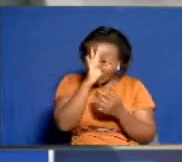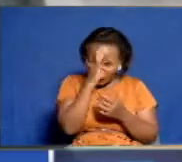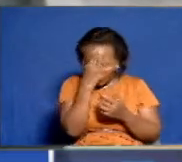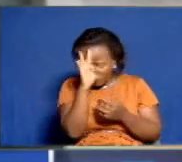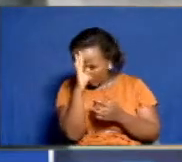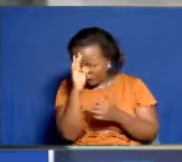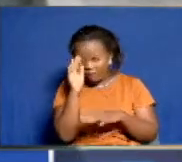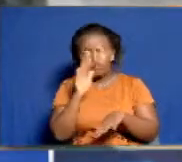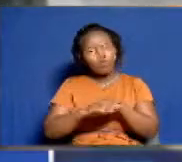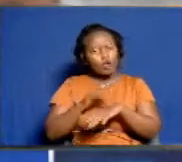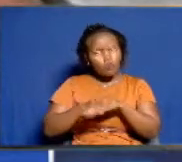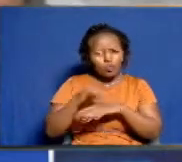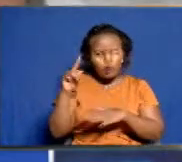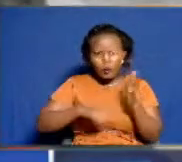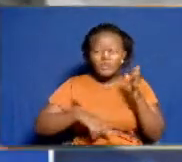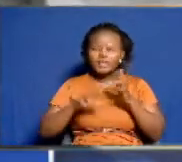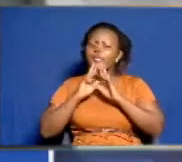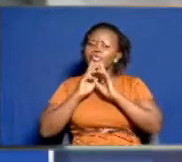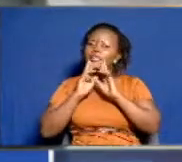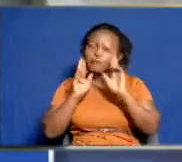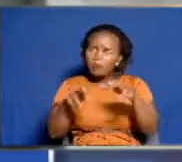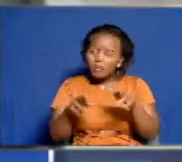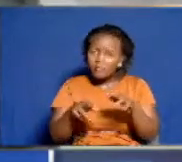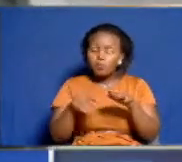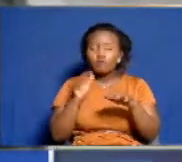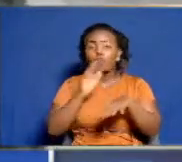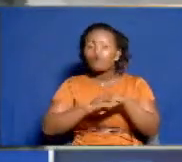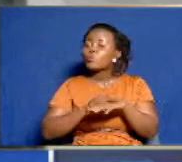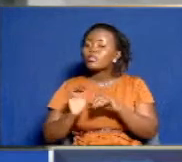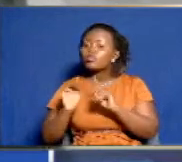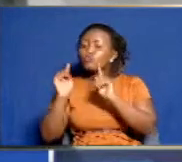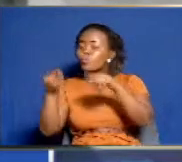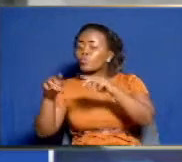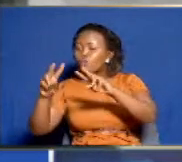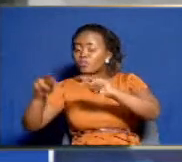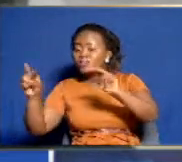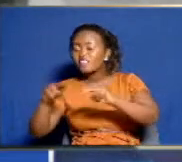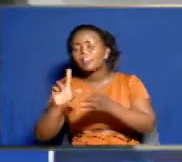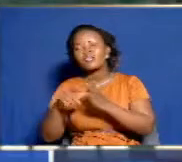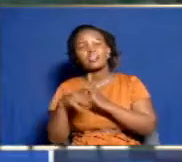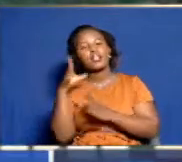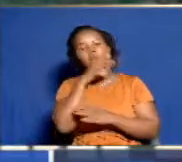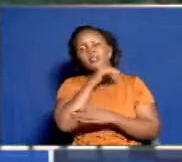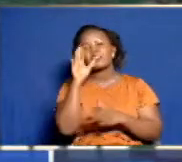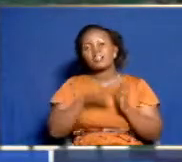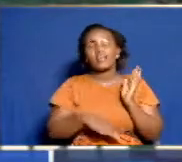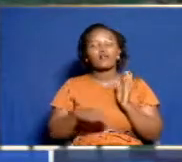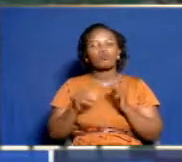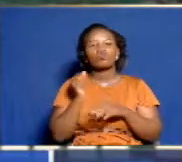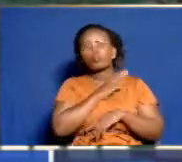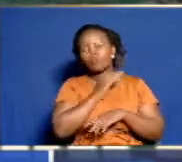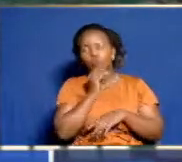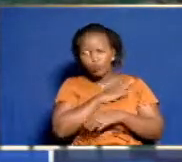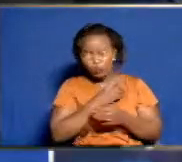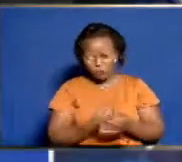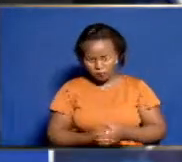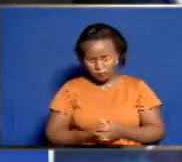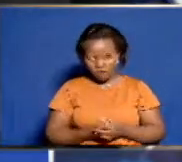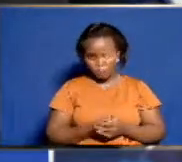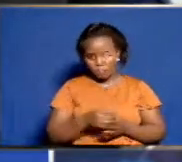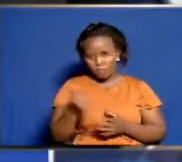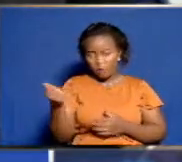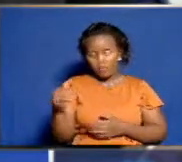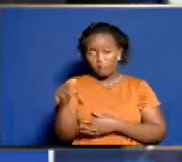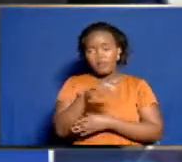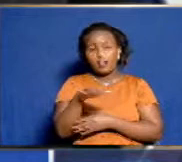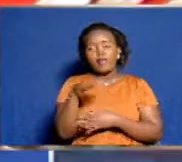Afadhali tuende tuangalie tukose hakuna kuliko unyamaze mambo yaharibike tuanze kulia. Meanwhile, Kigumo Law Court has issued a